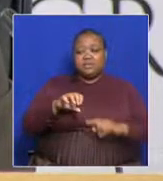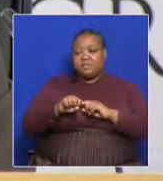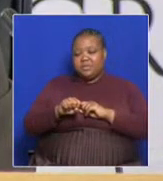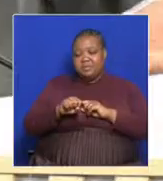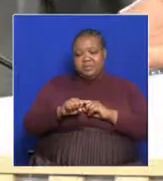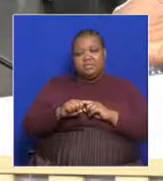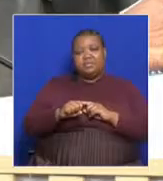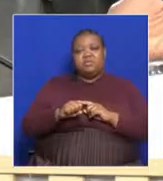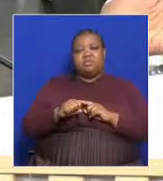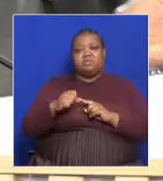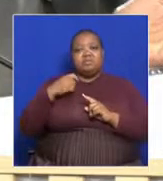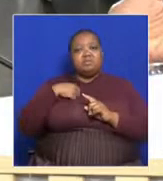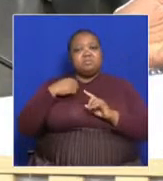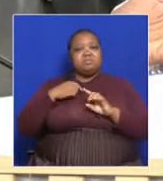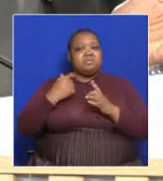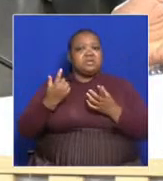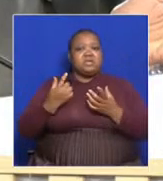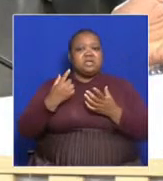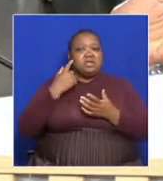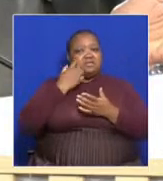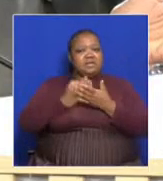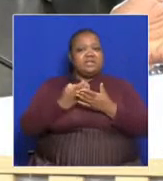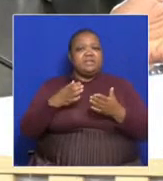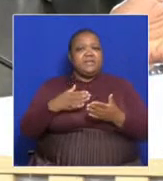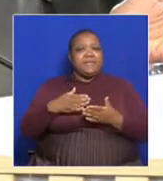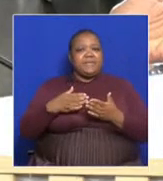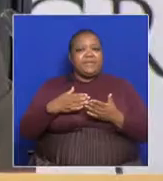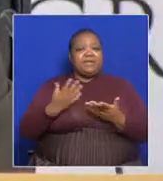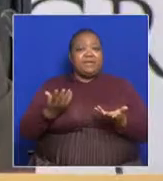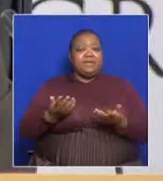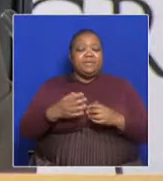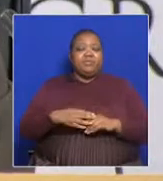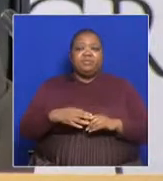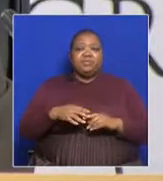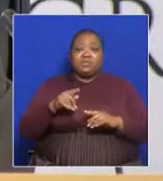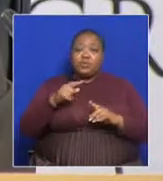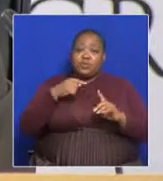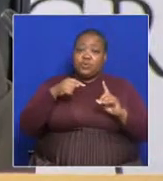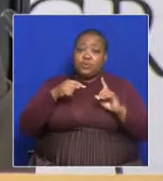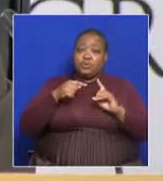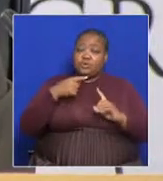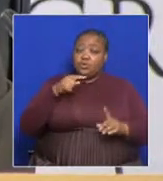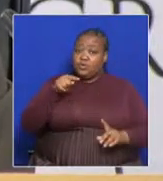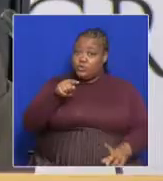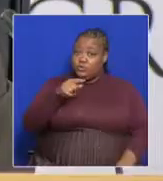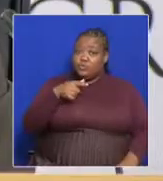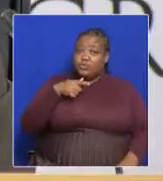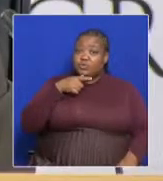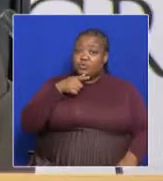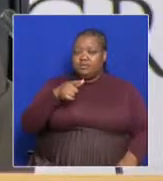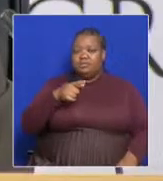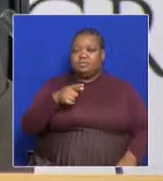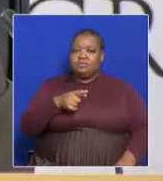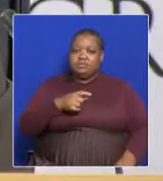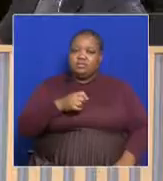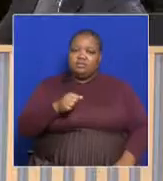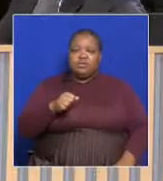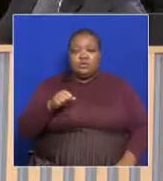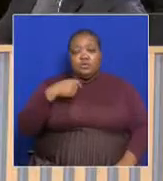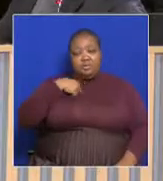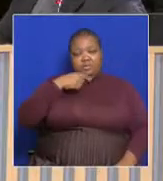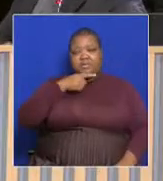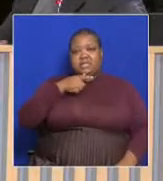So according to him, it didn't come from you. No, according to me, it did come from me. Okay. Thank